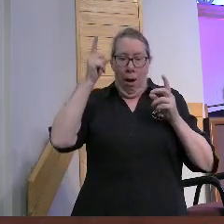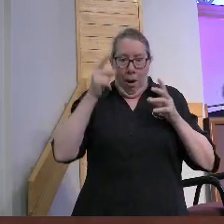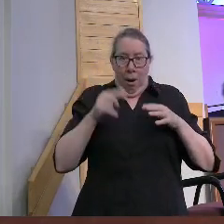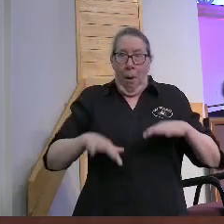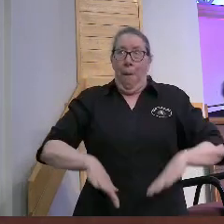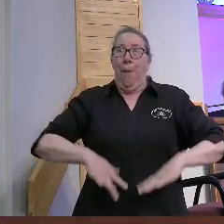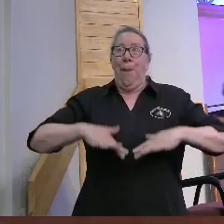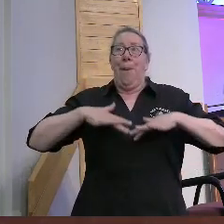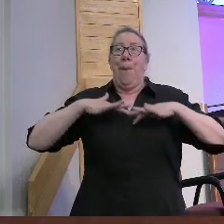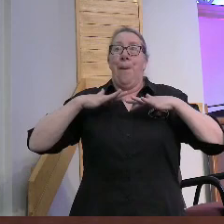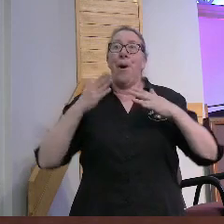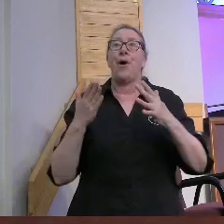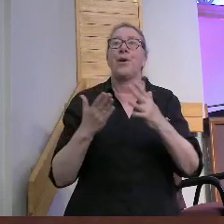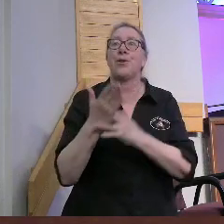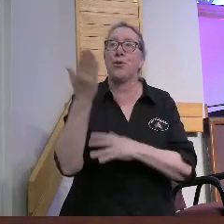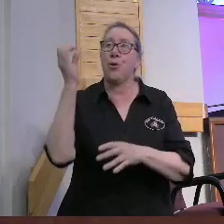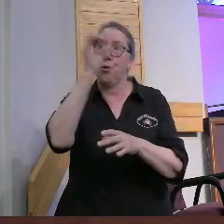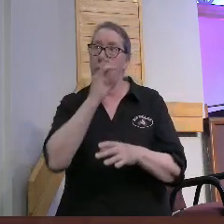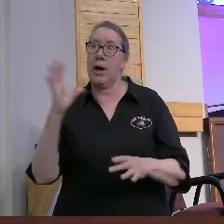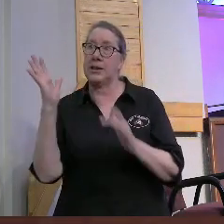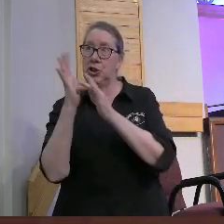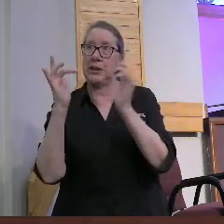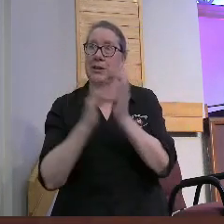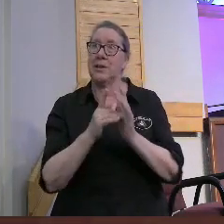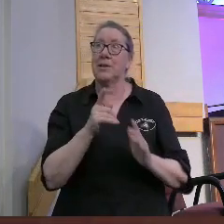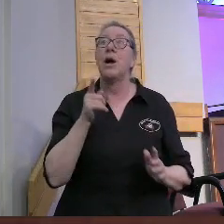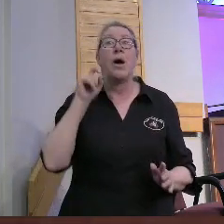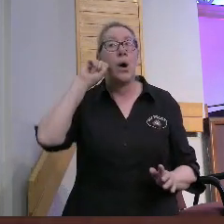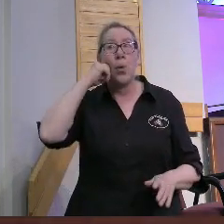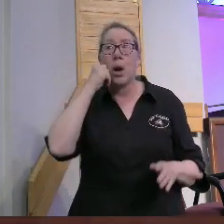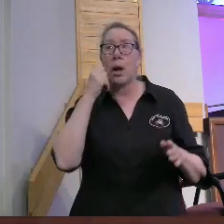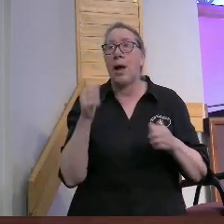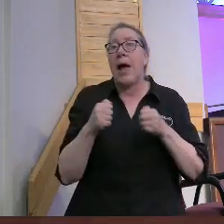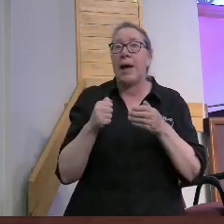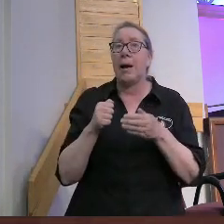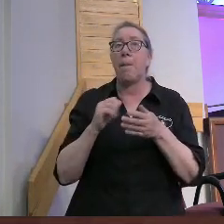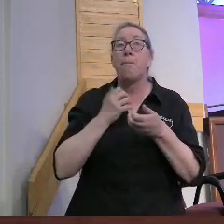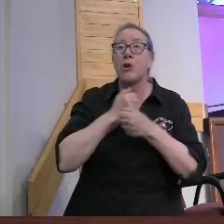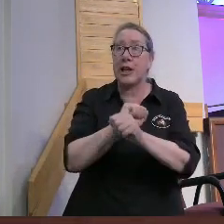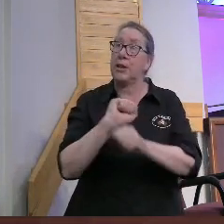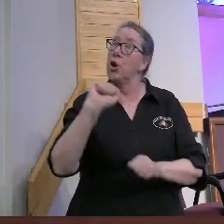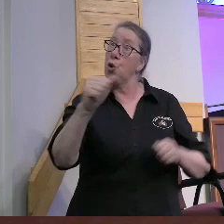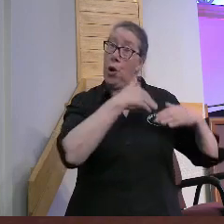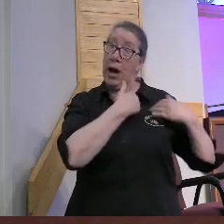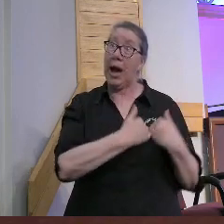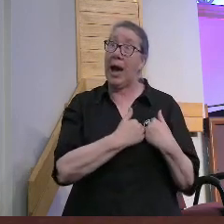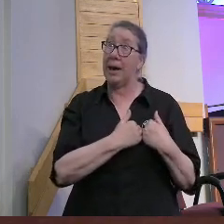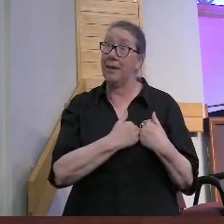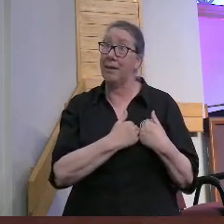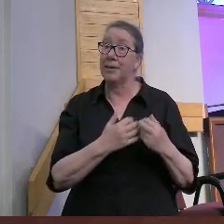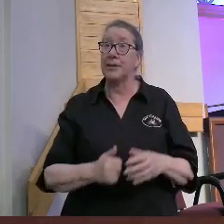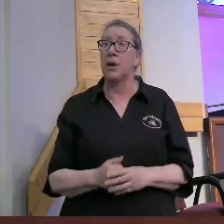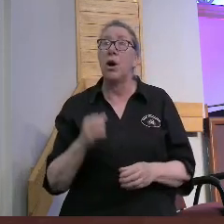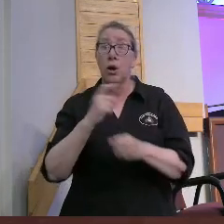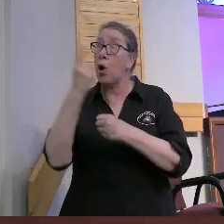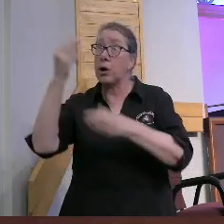Jesus. Jesus told us not to worry. Paul reminded the church, don't be anxious for anything, but pray. And God will give you